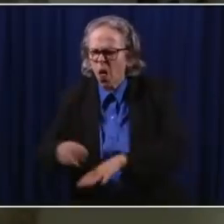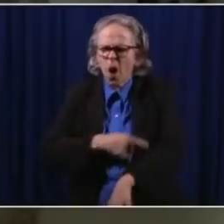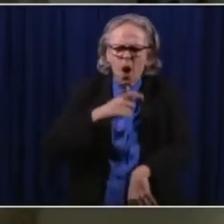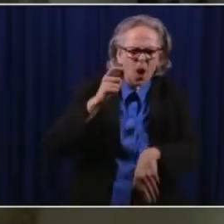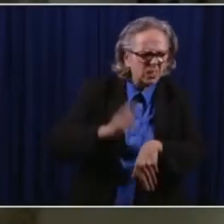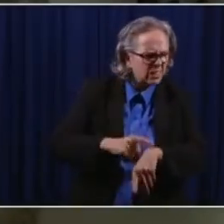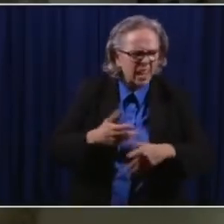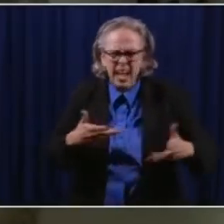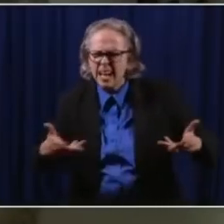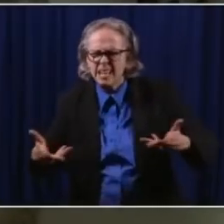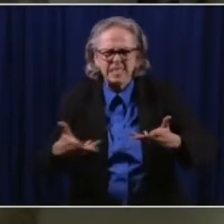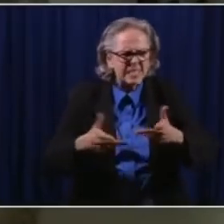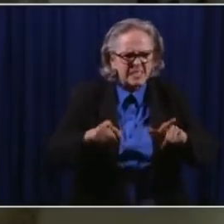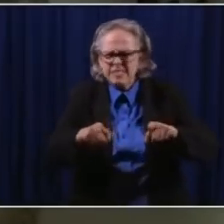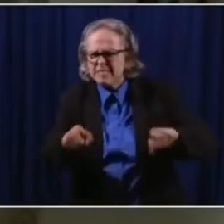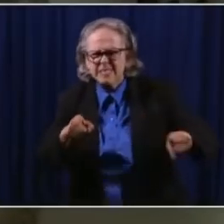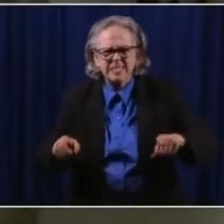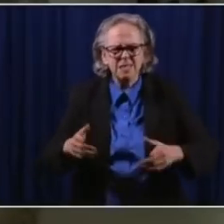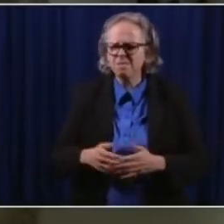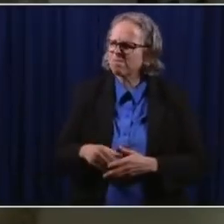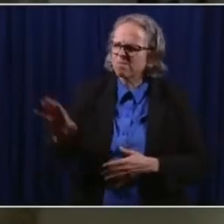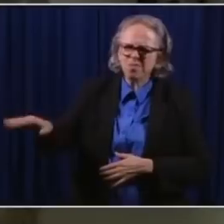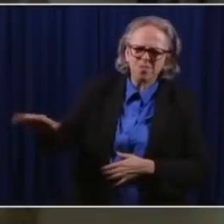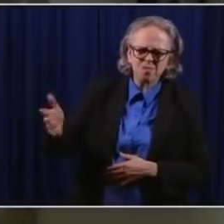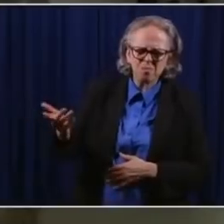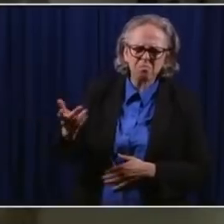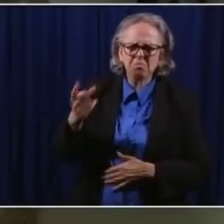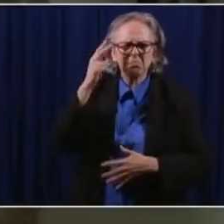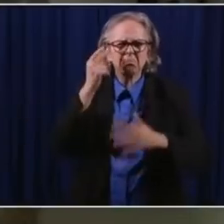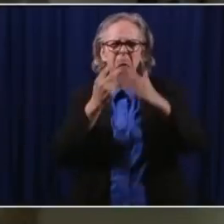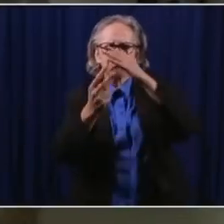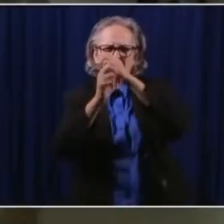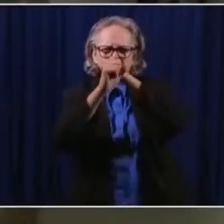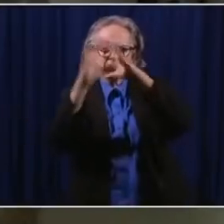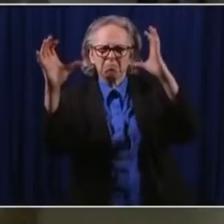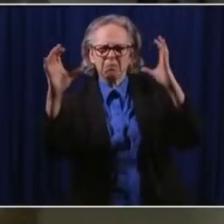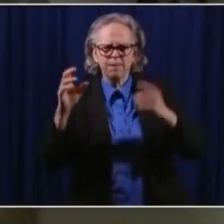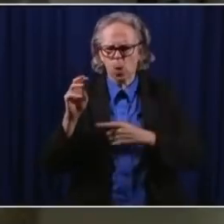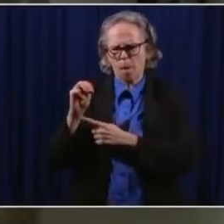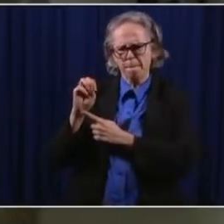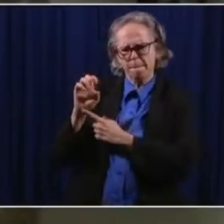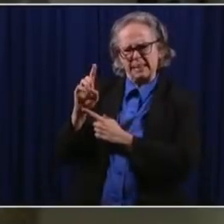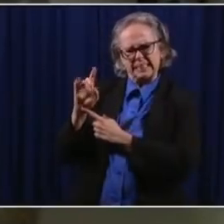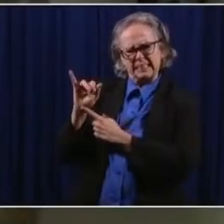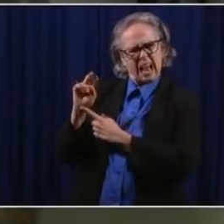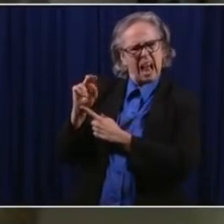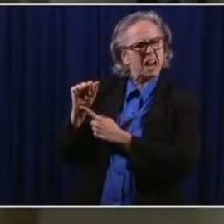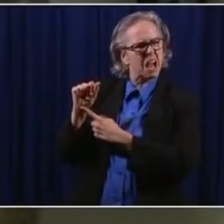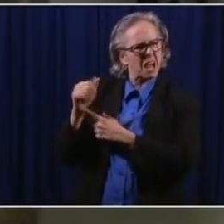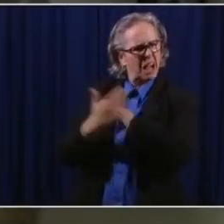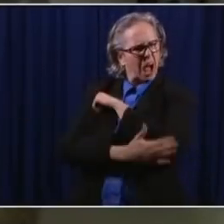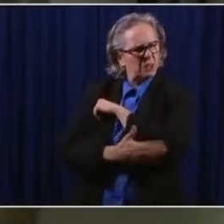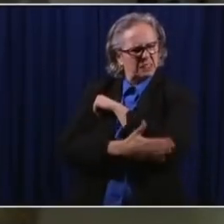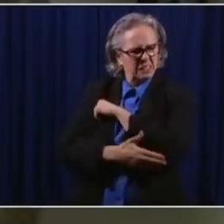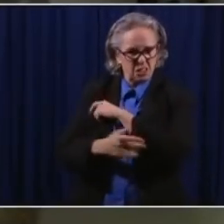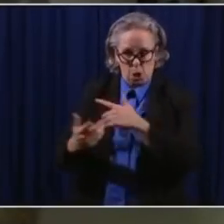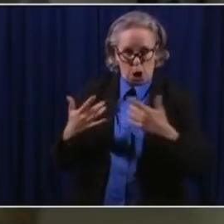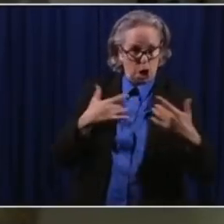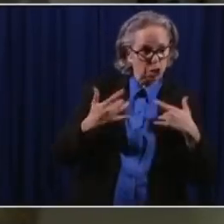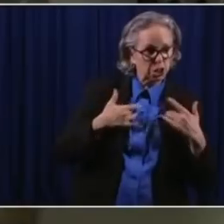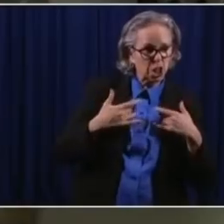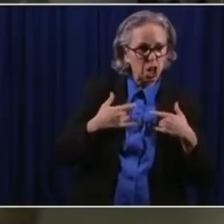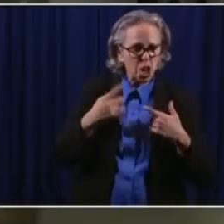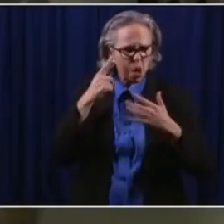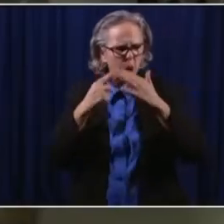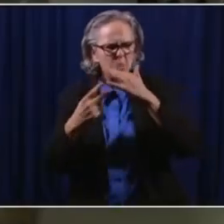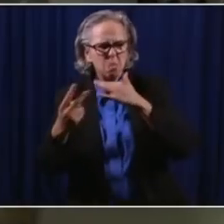Tell me the future in Medina. What do you worry about? What are you optimistic about? Just kind of, you